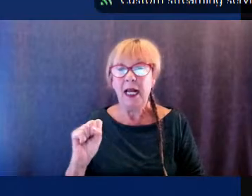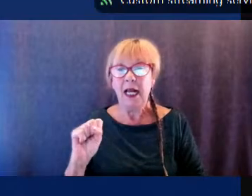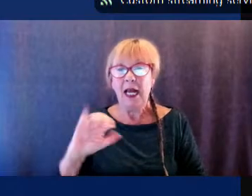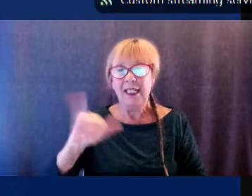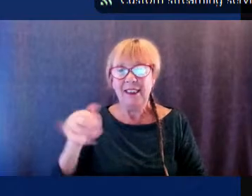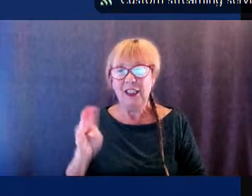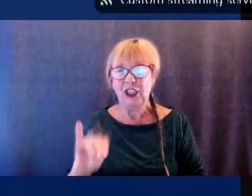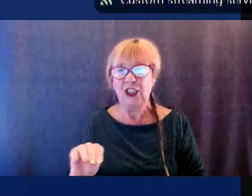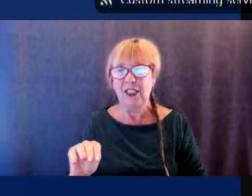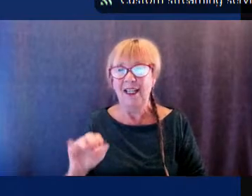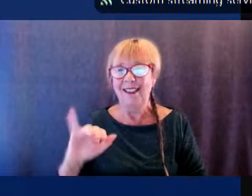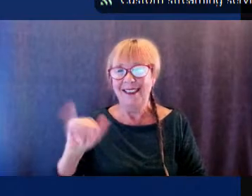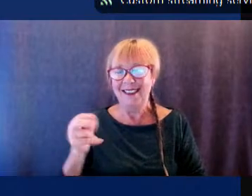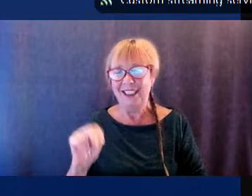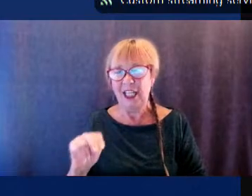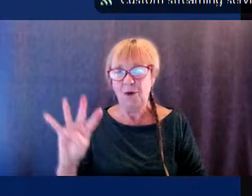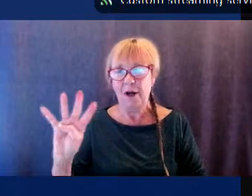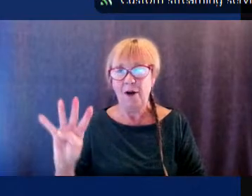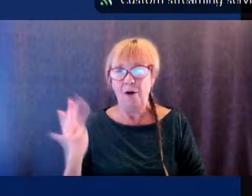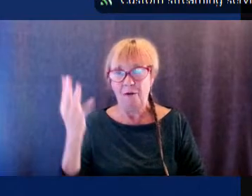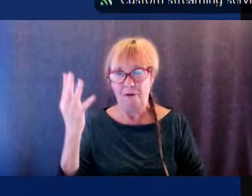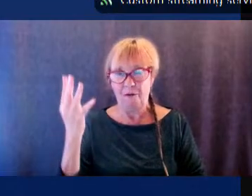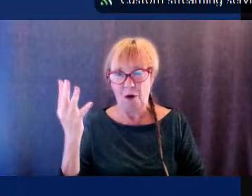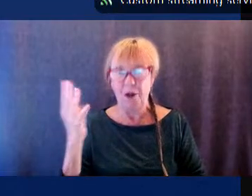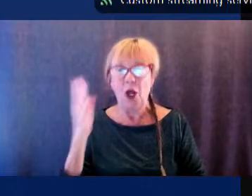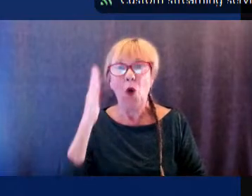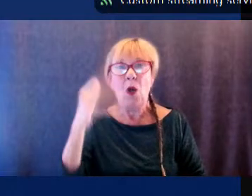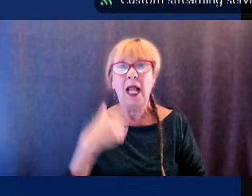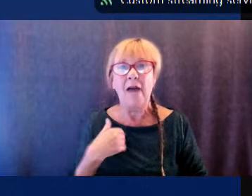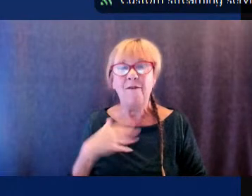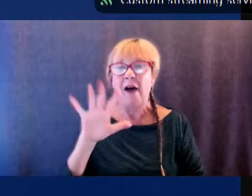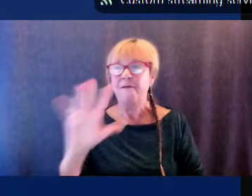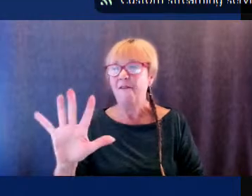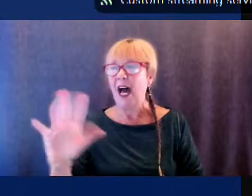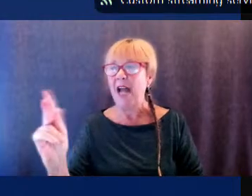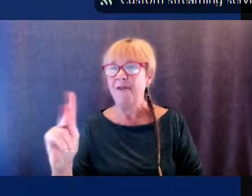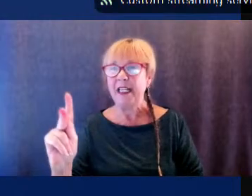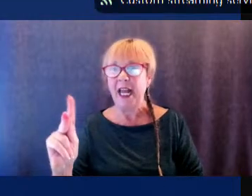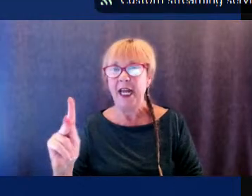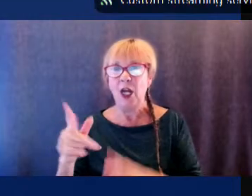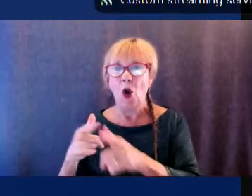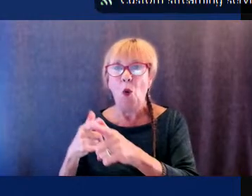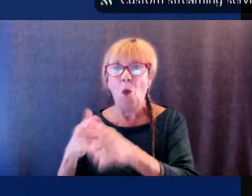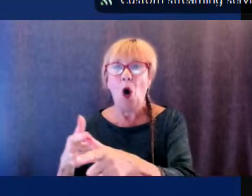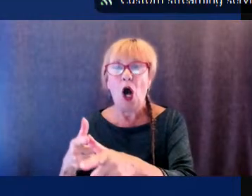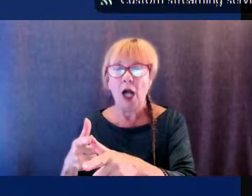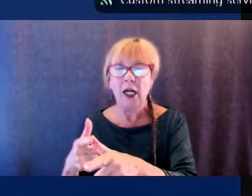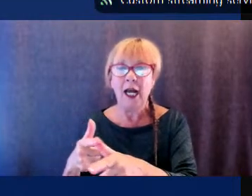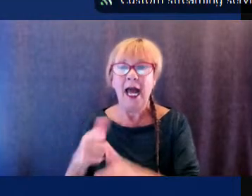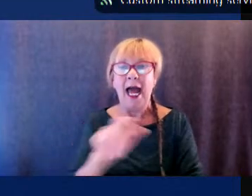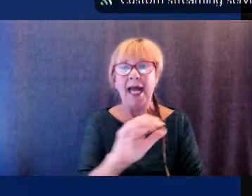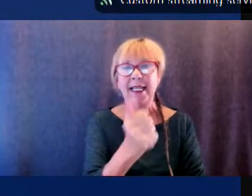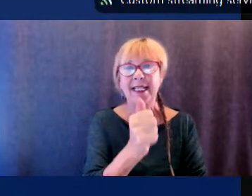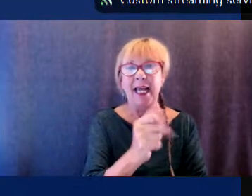5K run walk and a 10K run through Altadena, and that's going to be